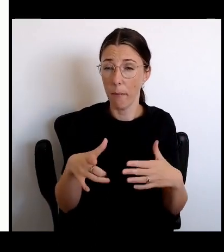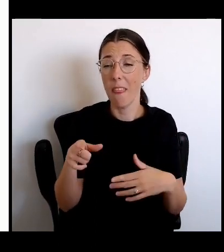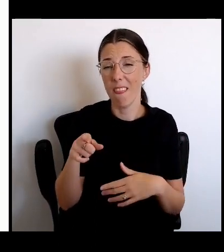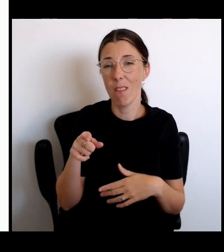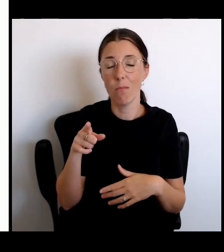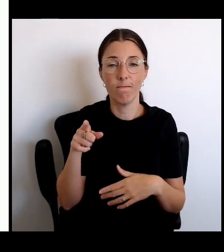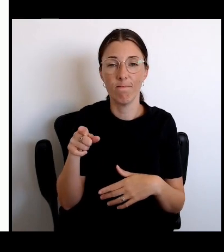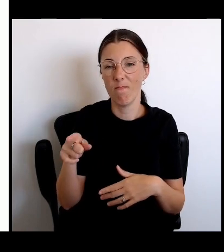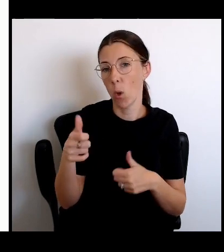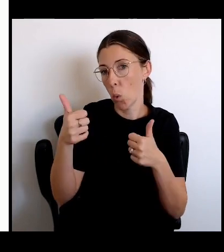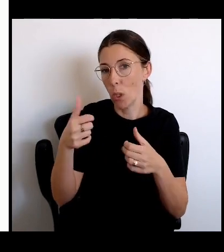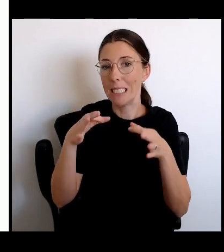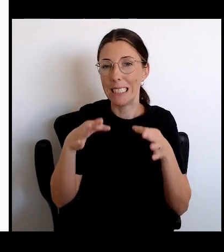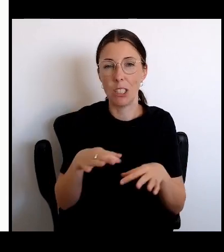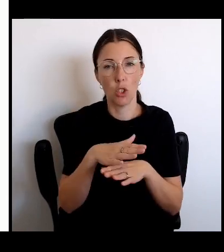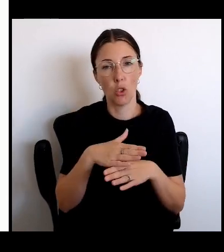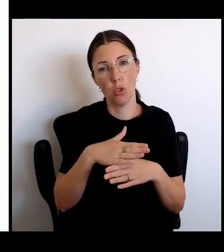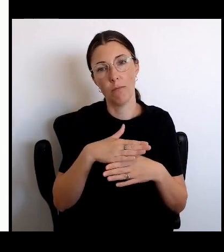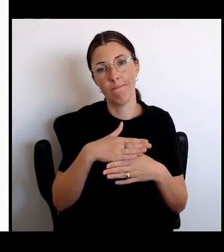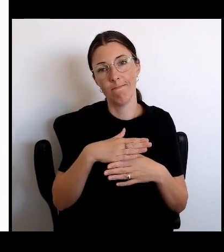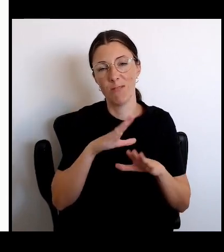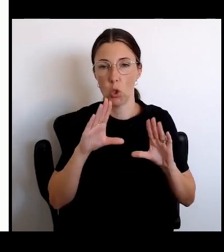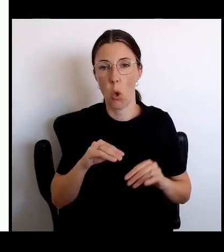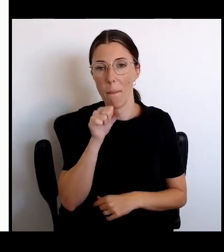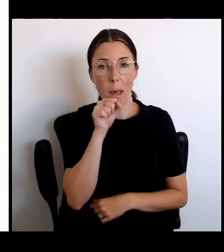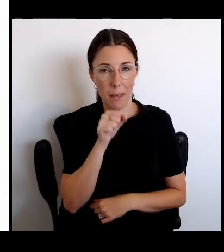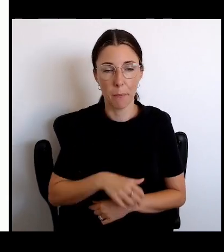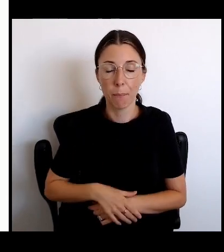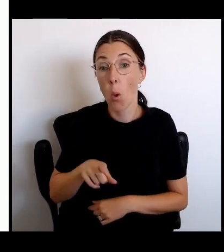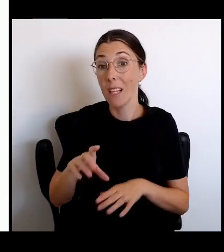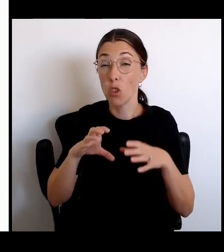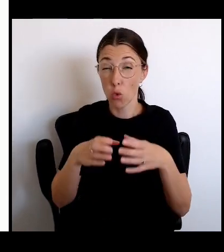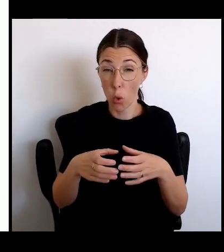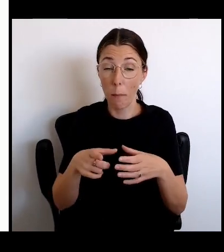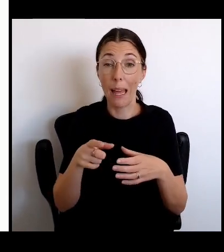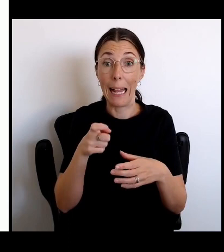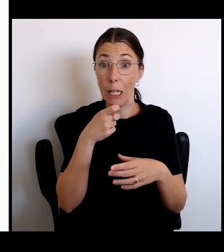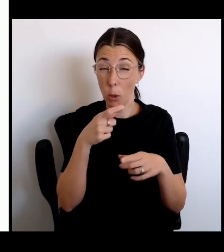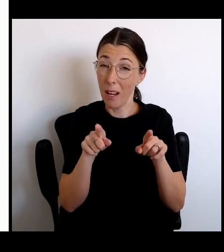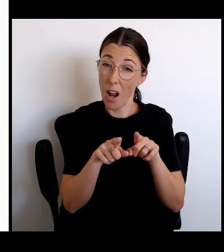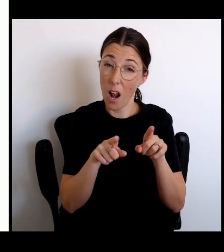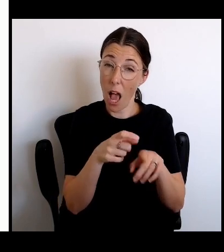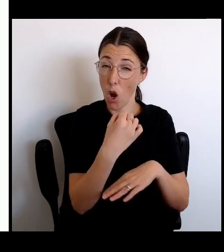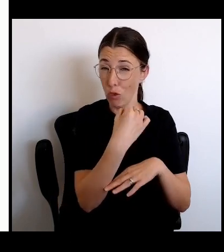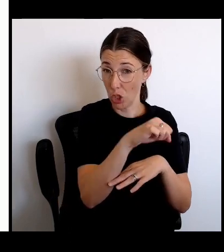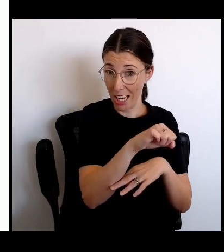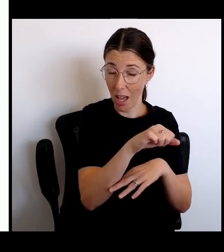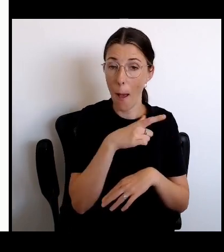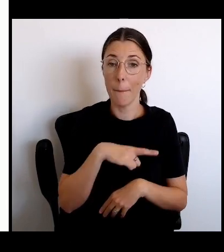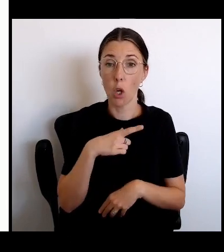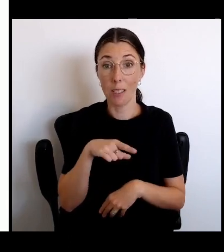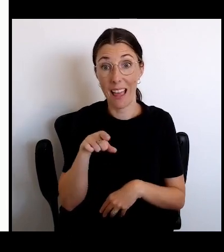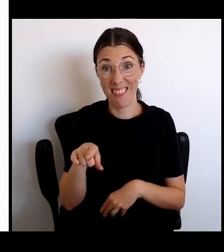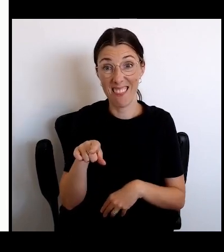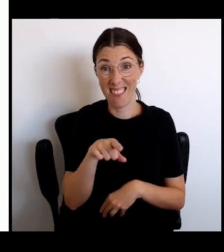So this group really, we can sort of treat more like our rejectors, if you like, because they do profile attitudinally as being